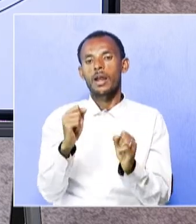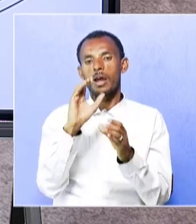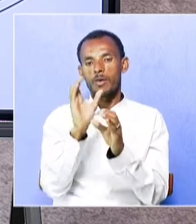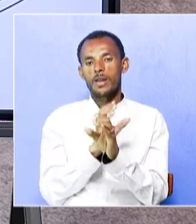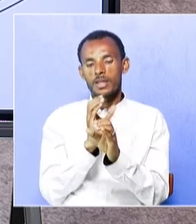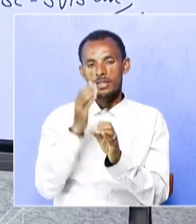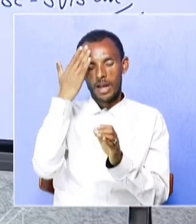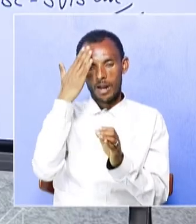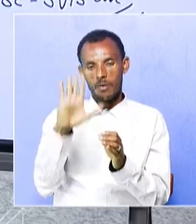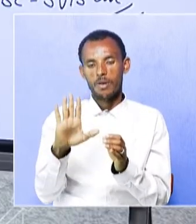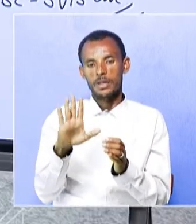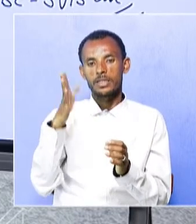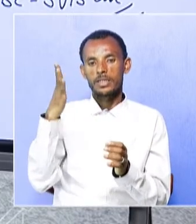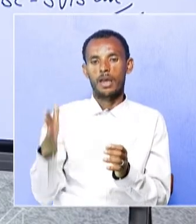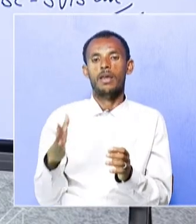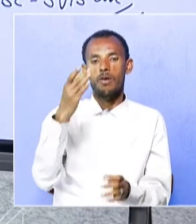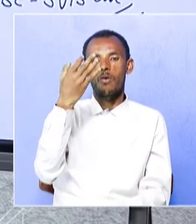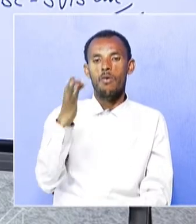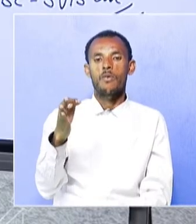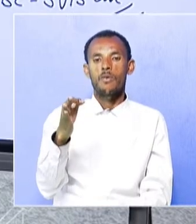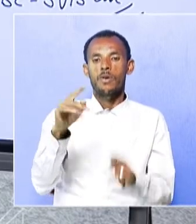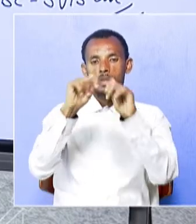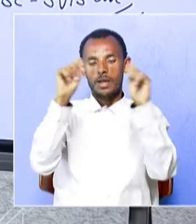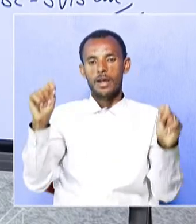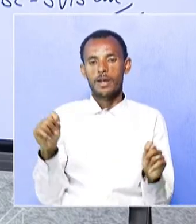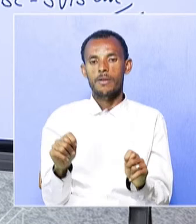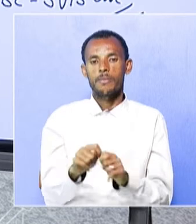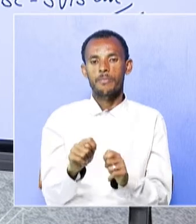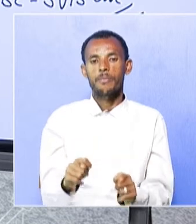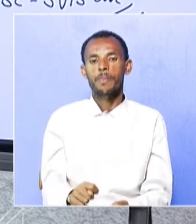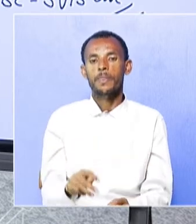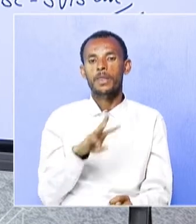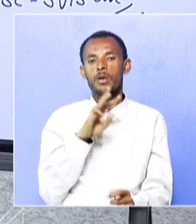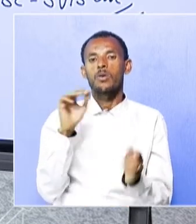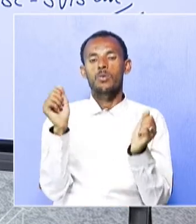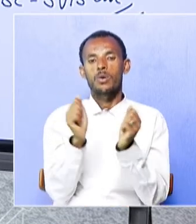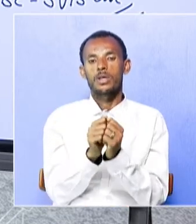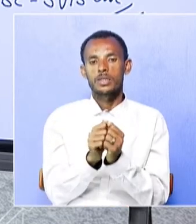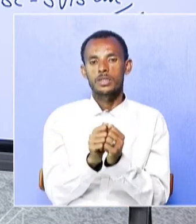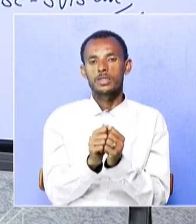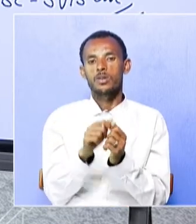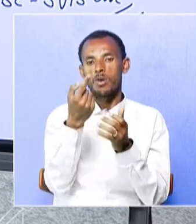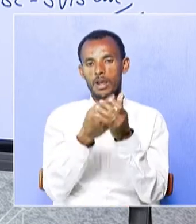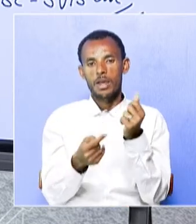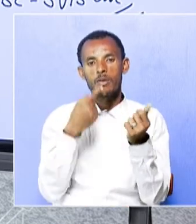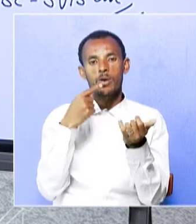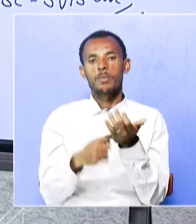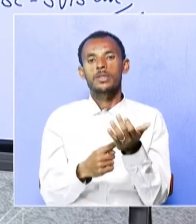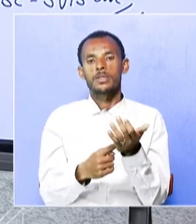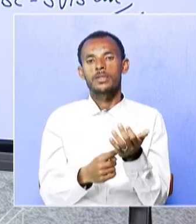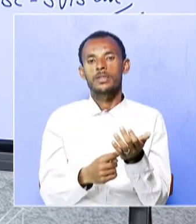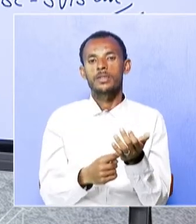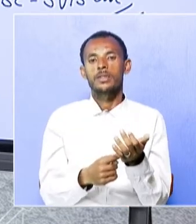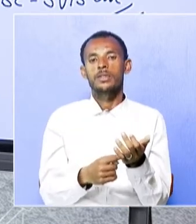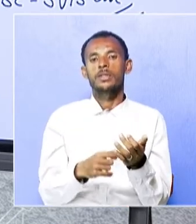calculate the unknown sides of a triangle with the only information,